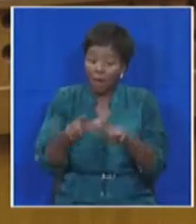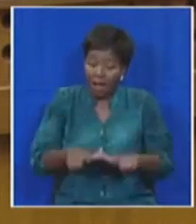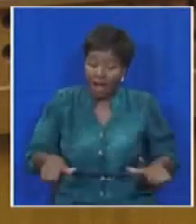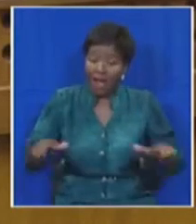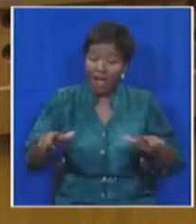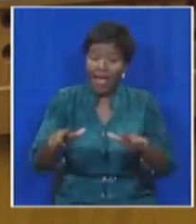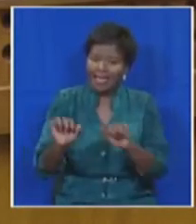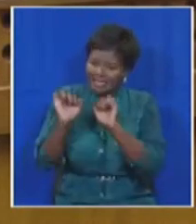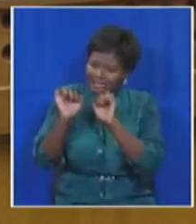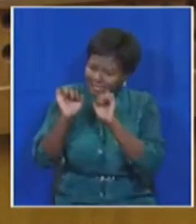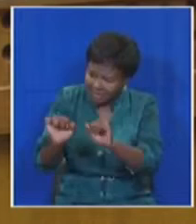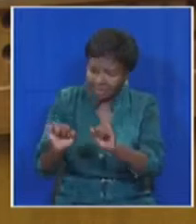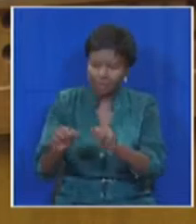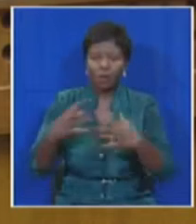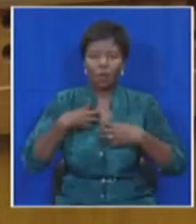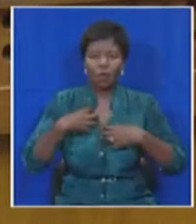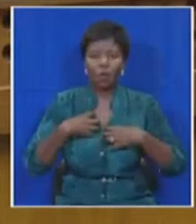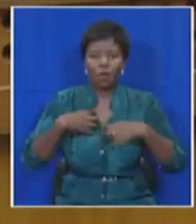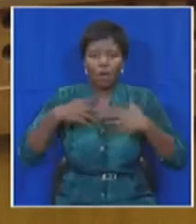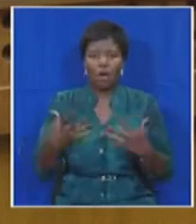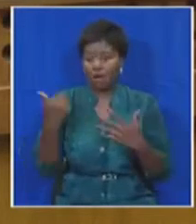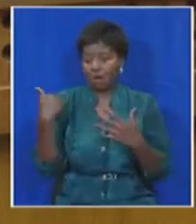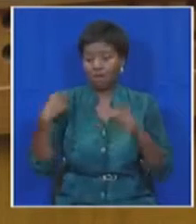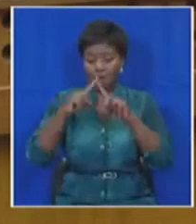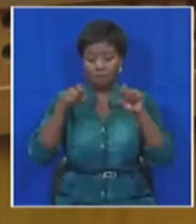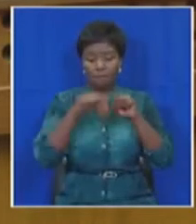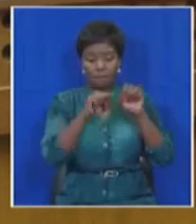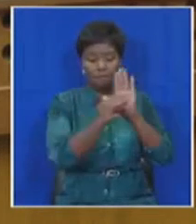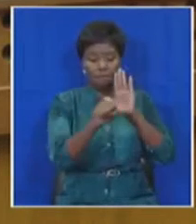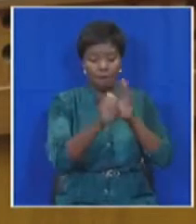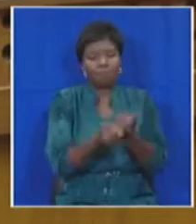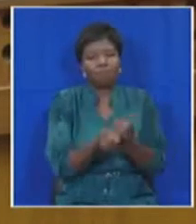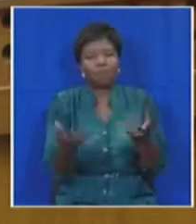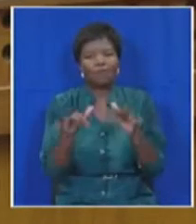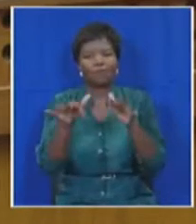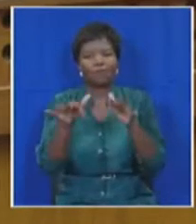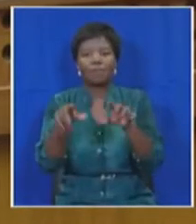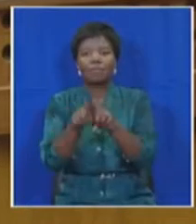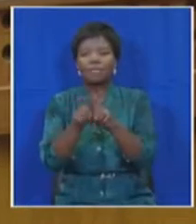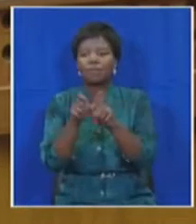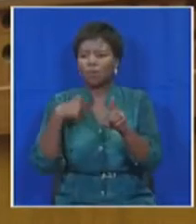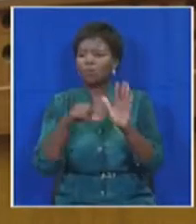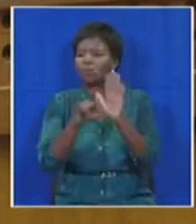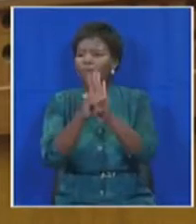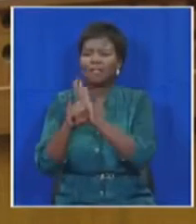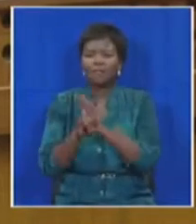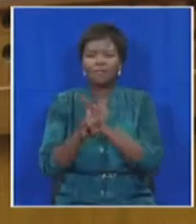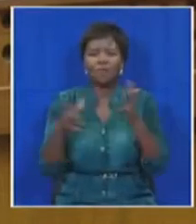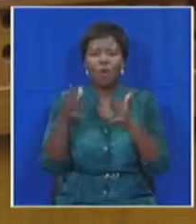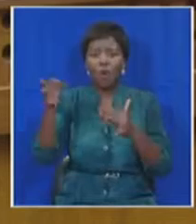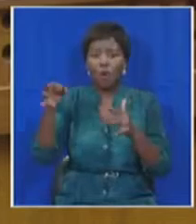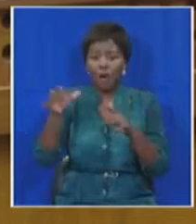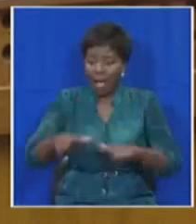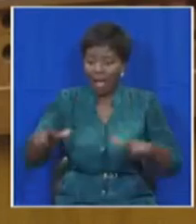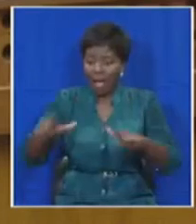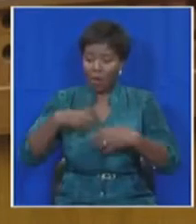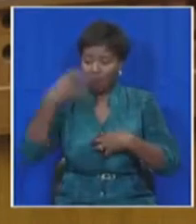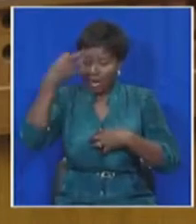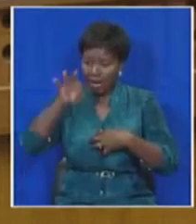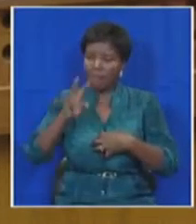live on through a transfer of title deeds, and we will identify the vast tracts of government-owned land for